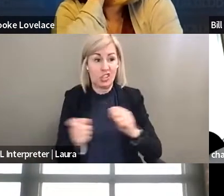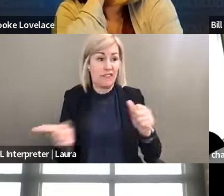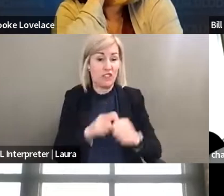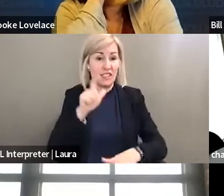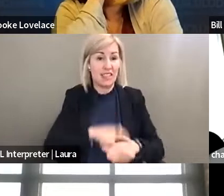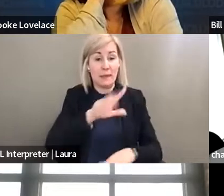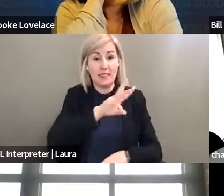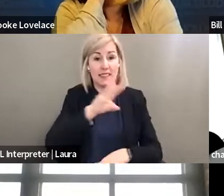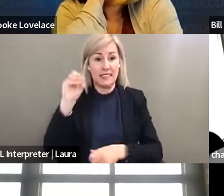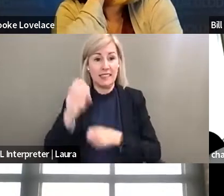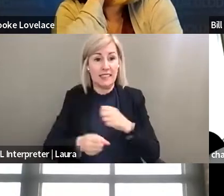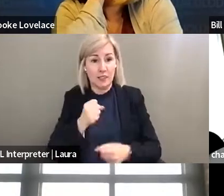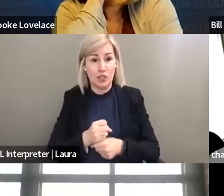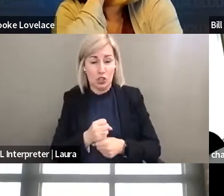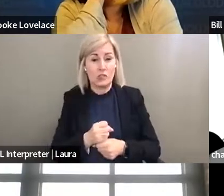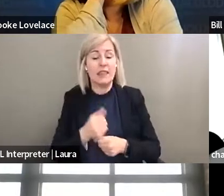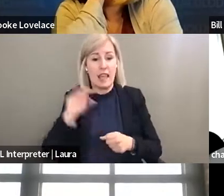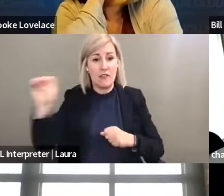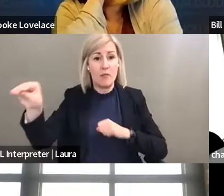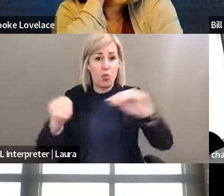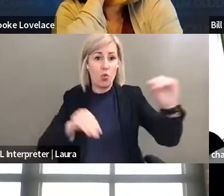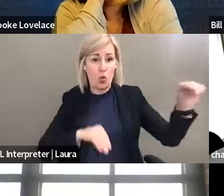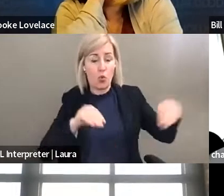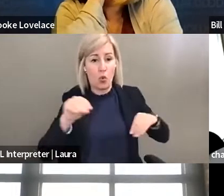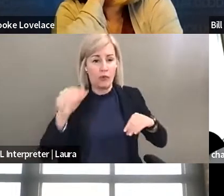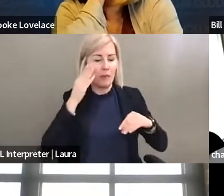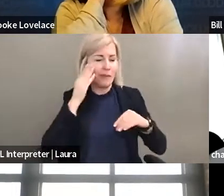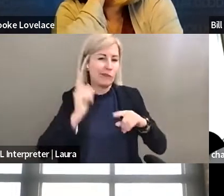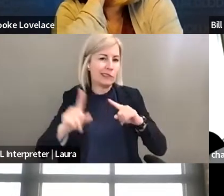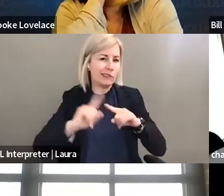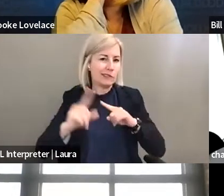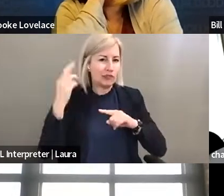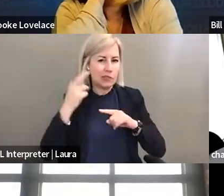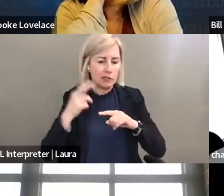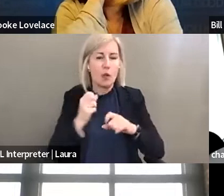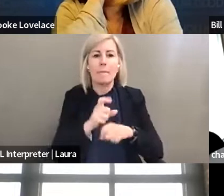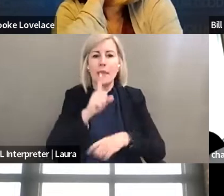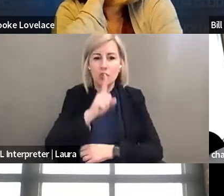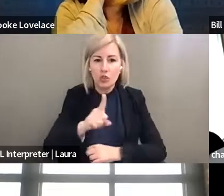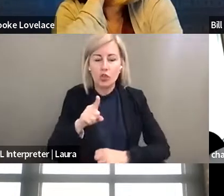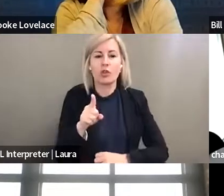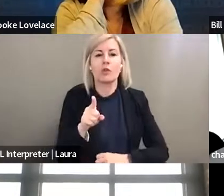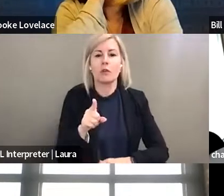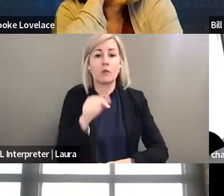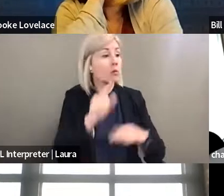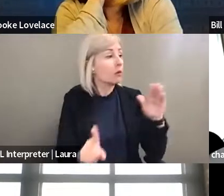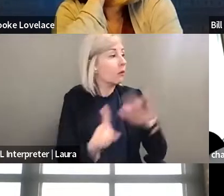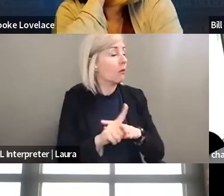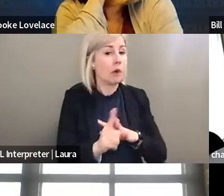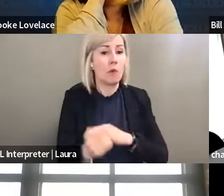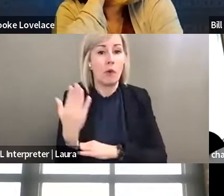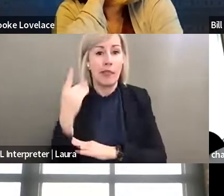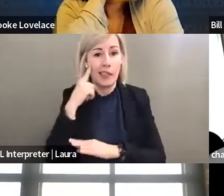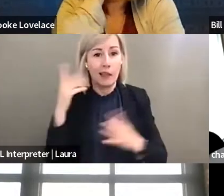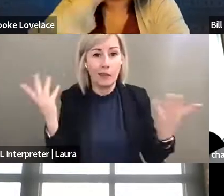years. So they have moved some of the sites due to a lot of different reasons, he said. So just really make sure, you know, don't just show up that morning and think it's